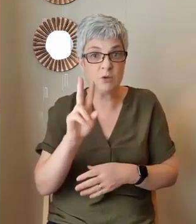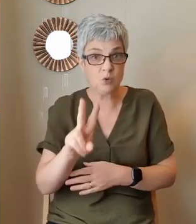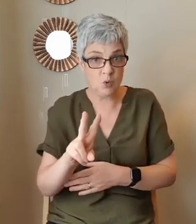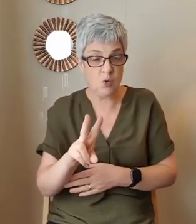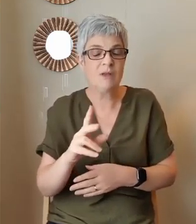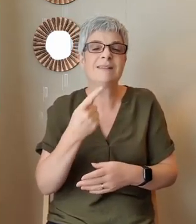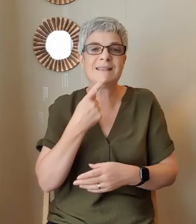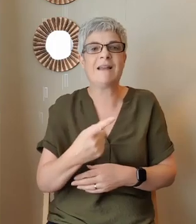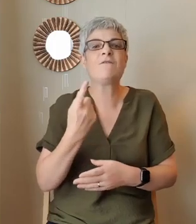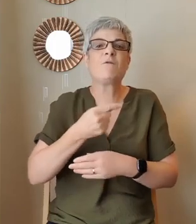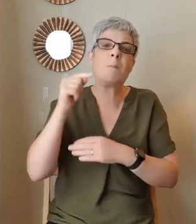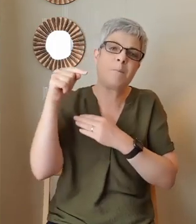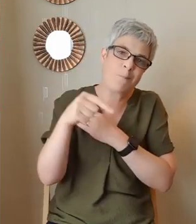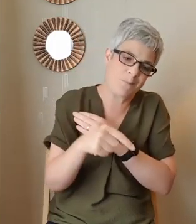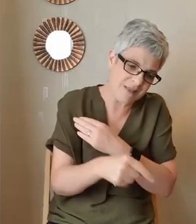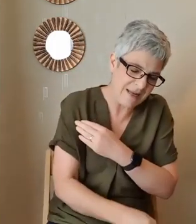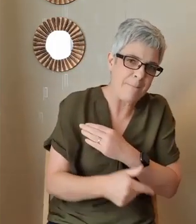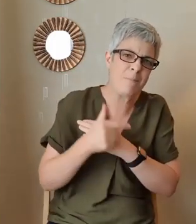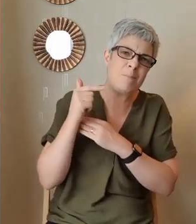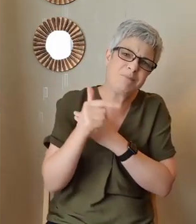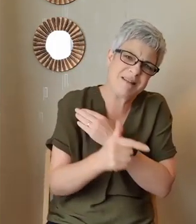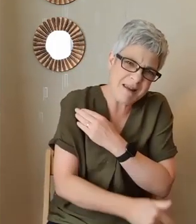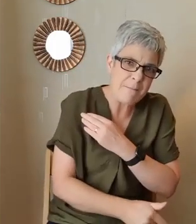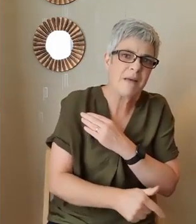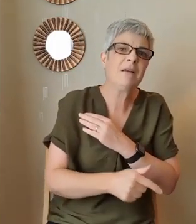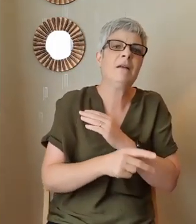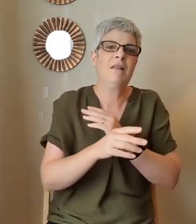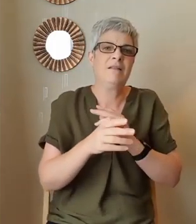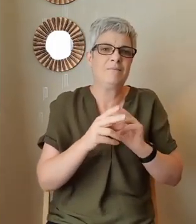in the realm of the dead, I called for help.